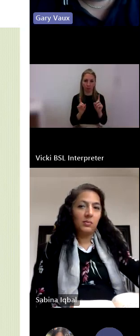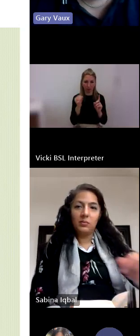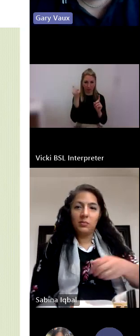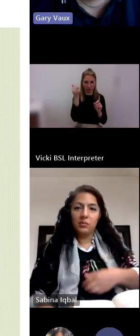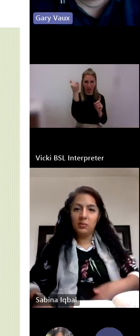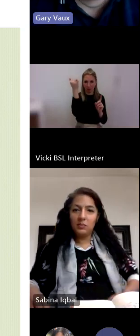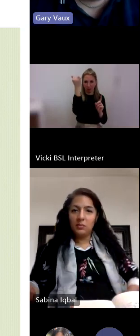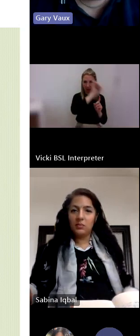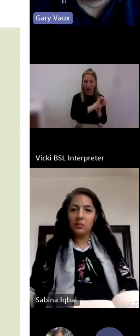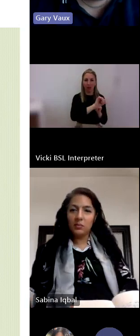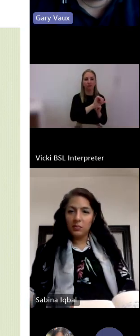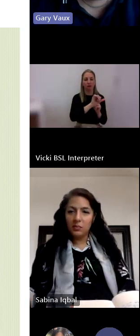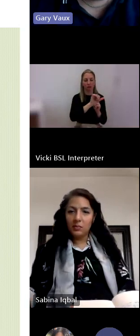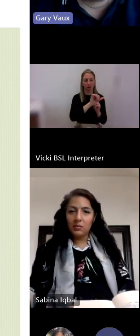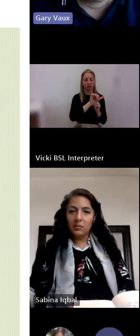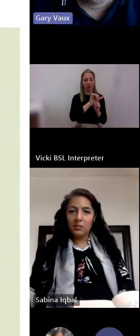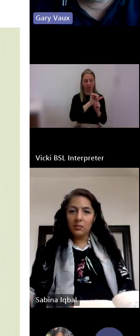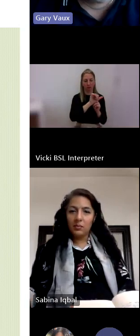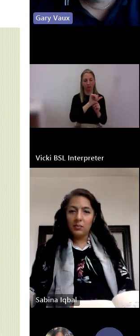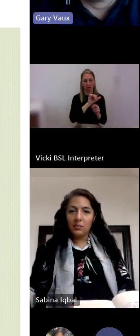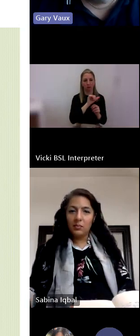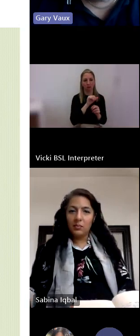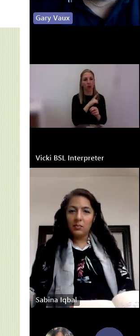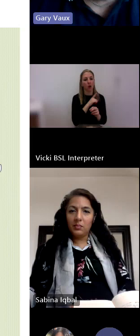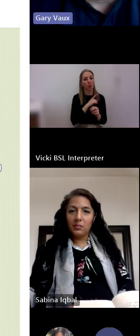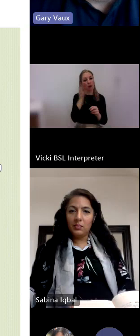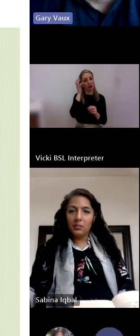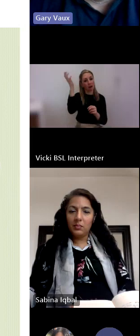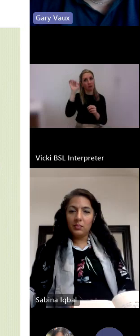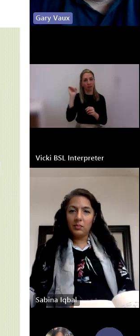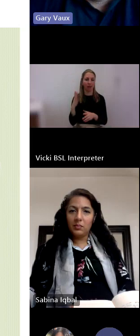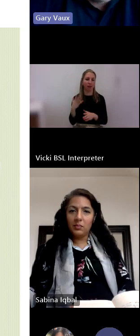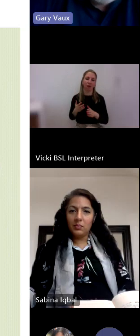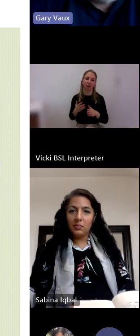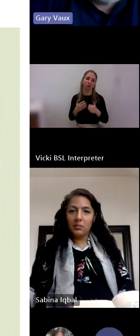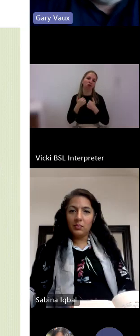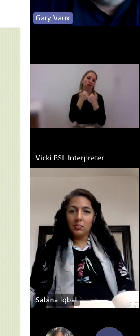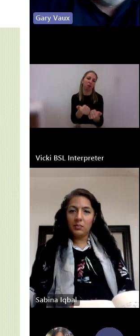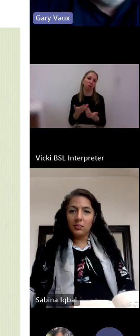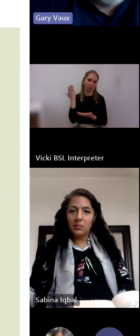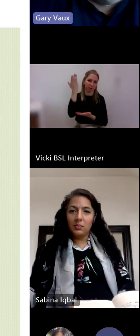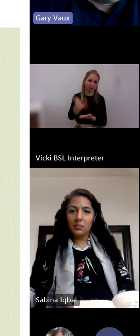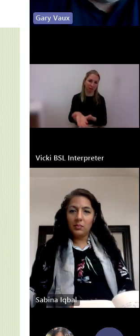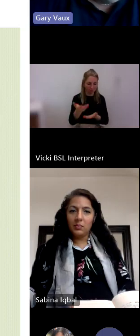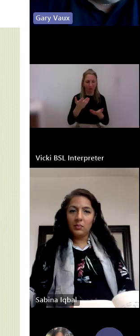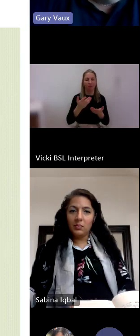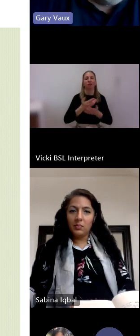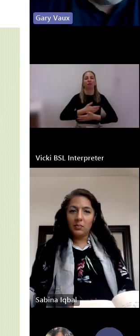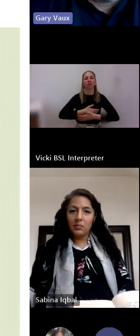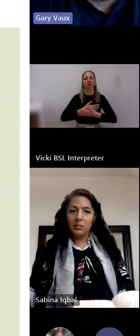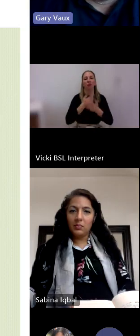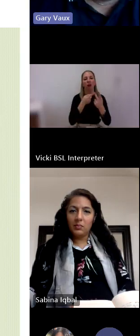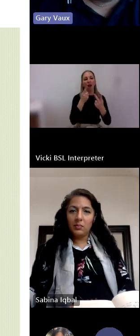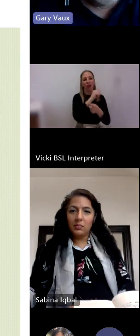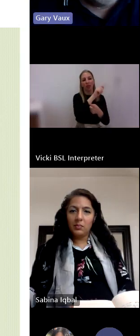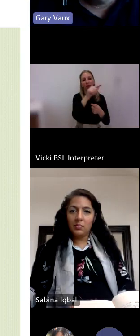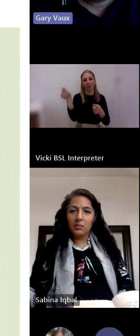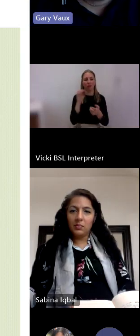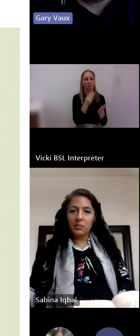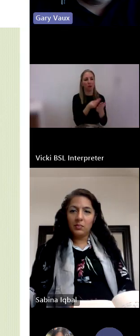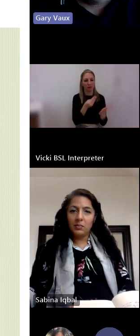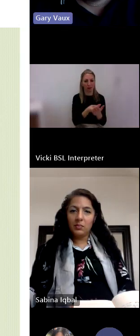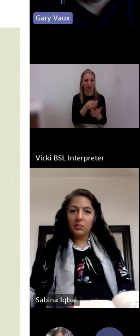of hand, actually, because it's the government being very generous with other people's money, because they don't pay the national living wage. It's down to the employers. It's